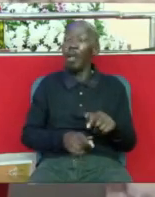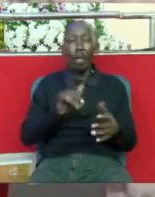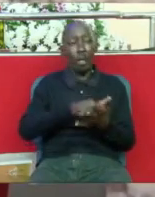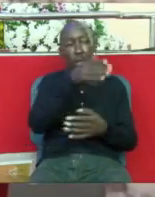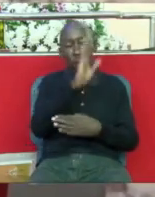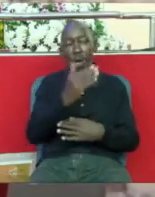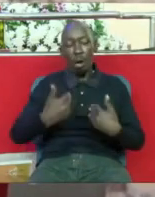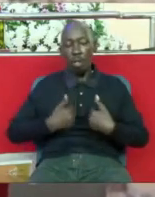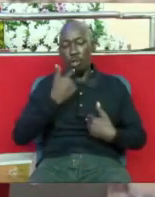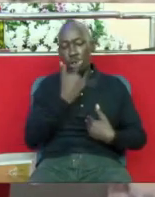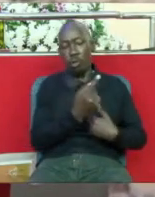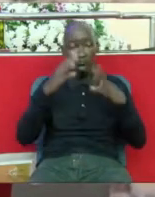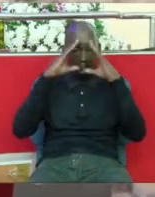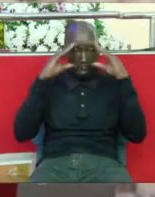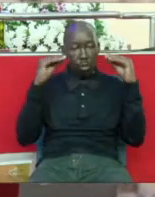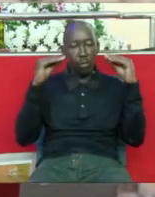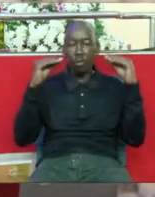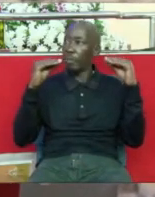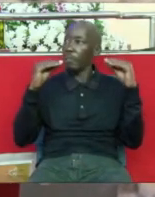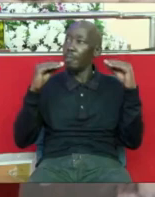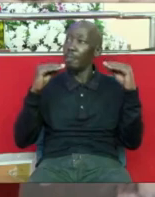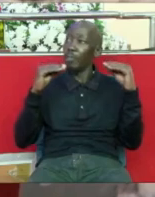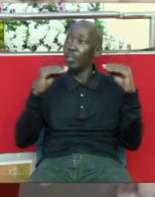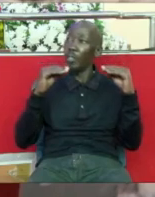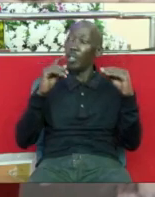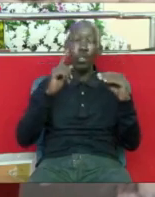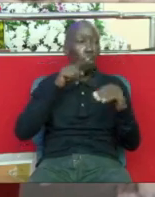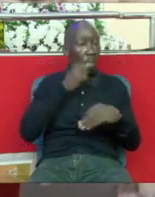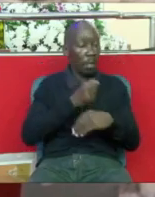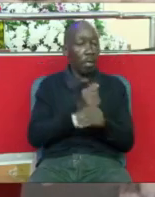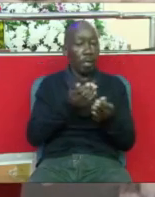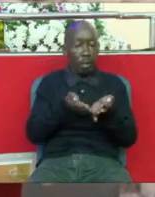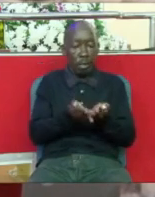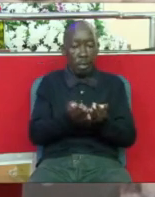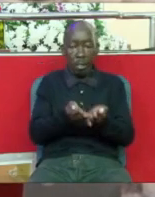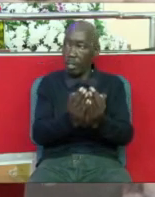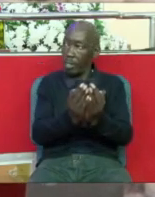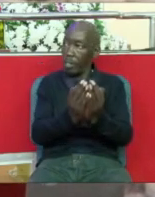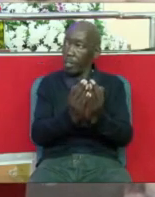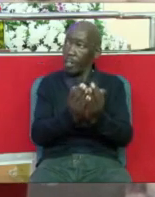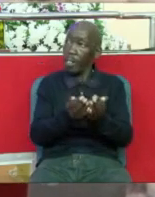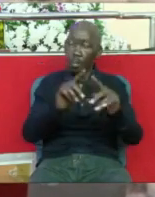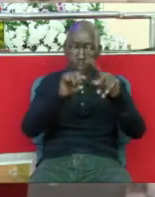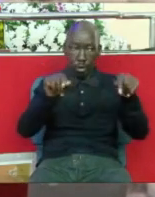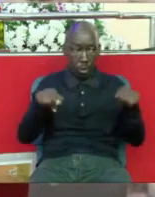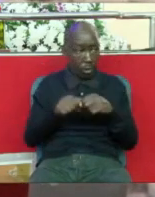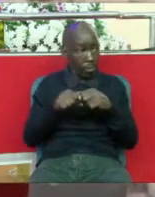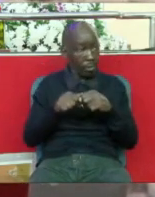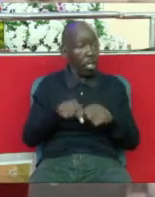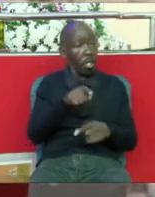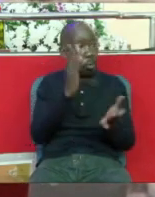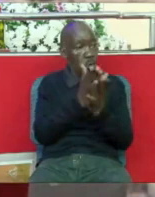had told Moses, kwamba Mungu alikuwa amemwambia Musa, to make the ark. Atengeneze hilo sanduku. It was a wooden